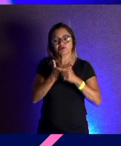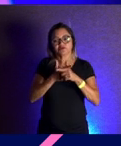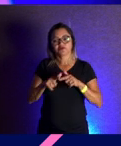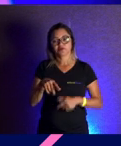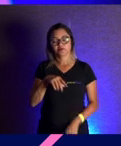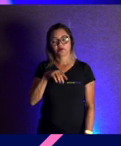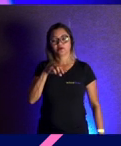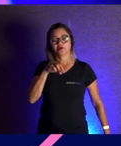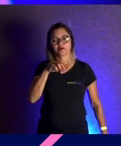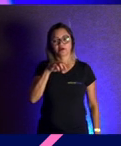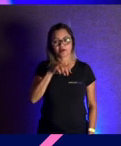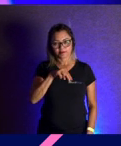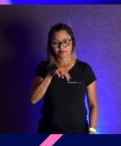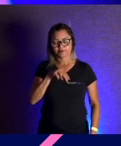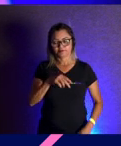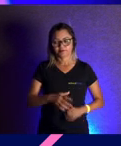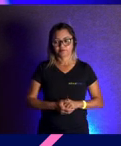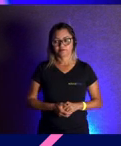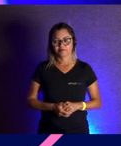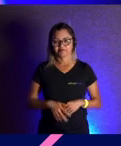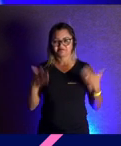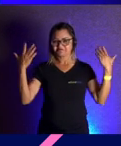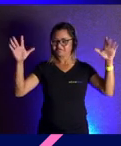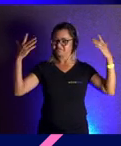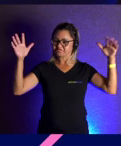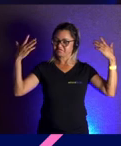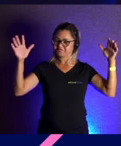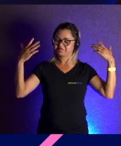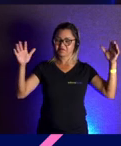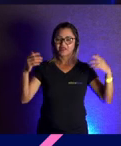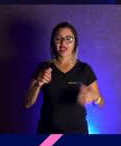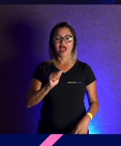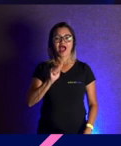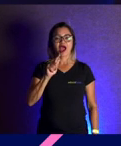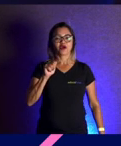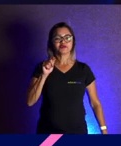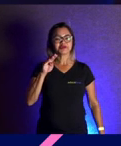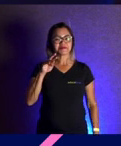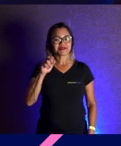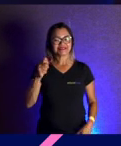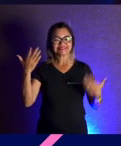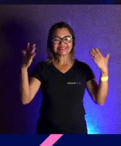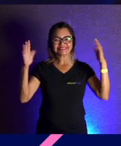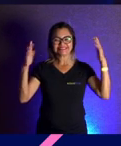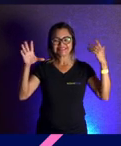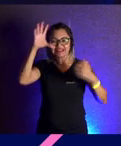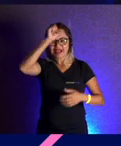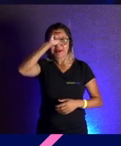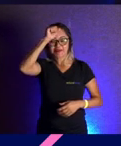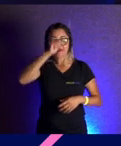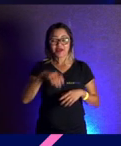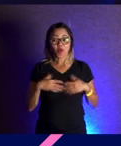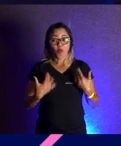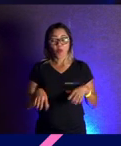We do crap for algebra, huh? I mean, come on, that's really cool. We just learned something